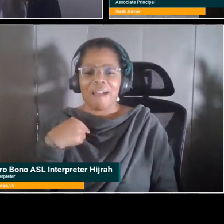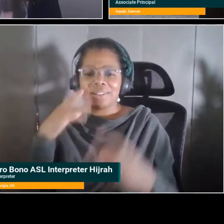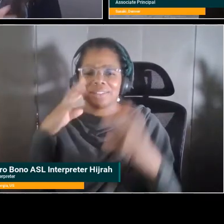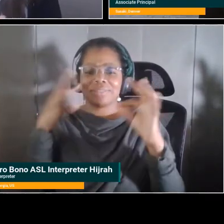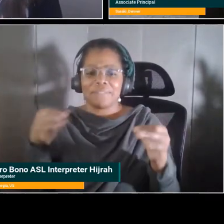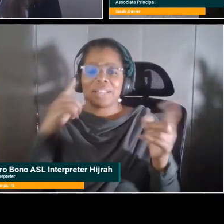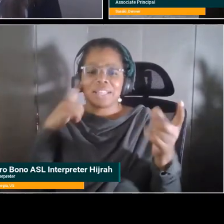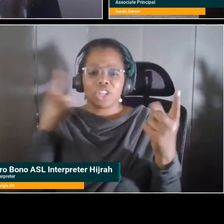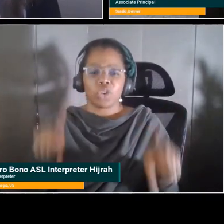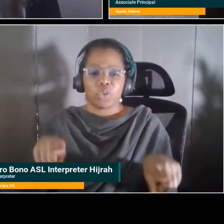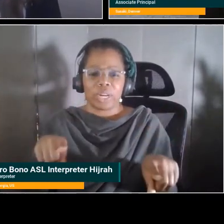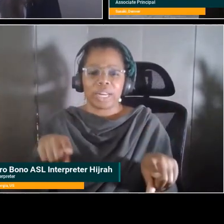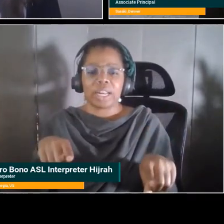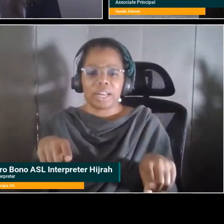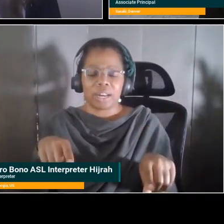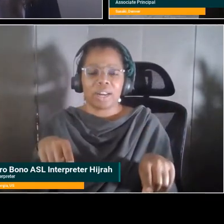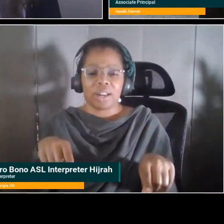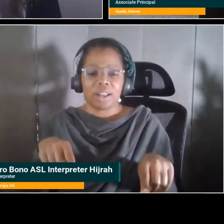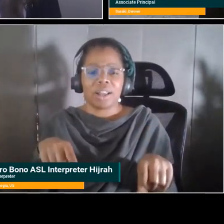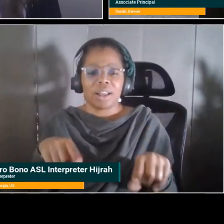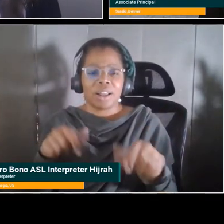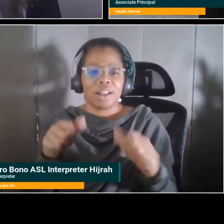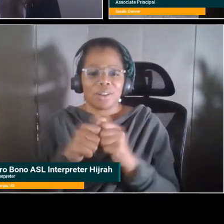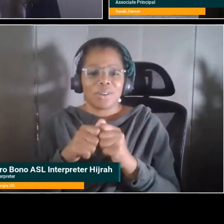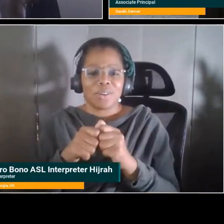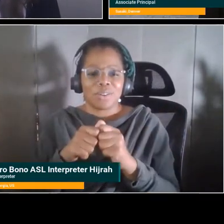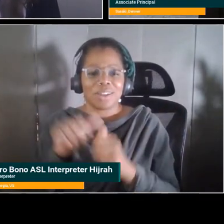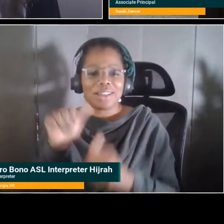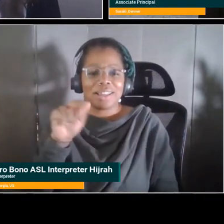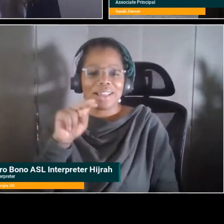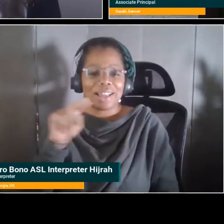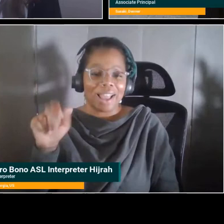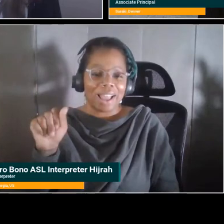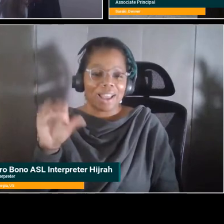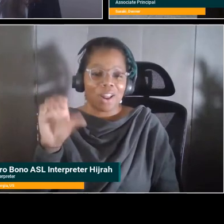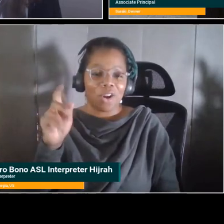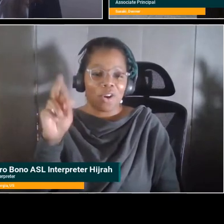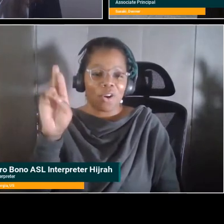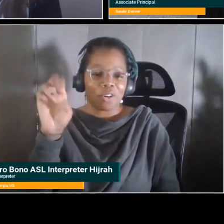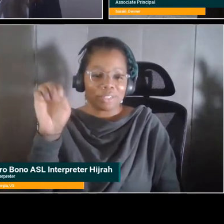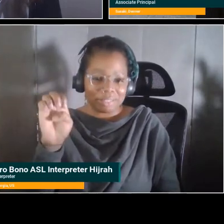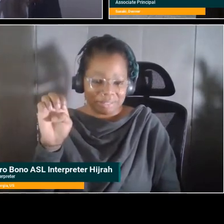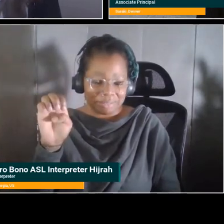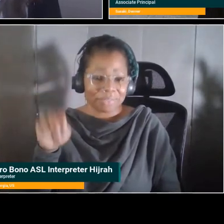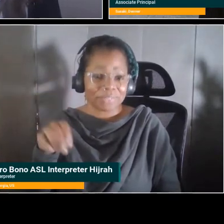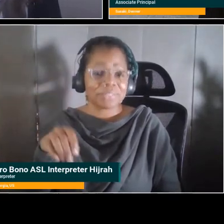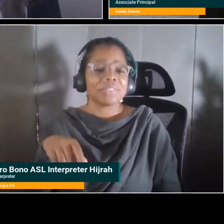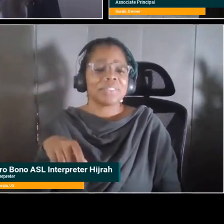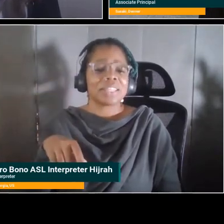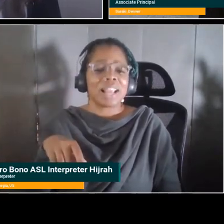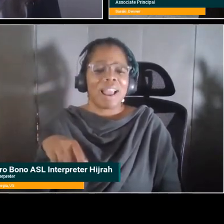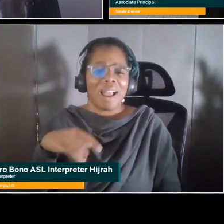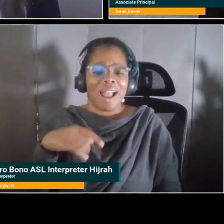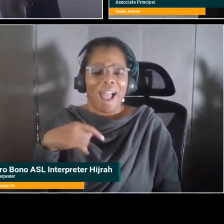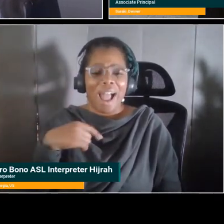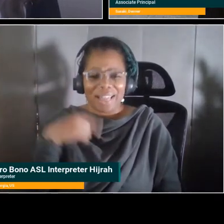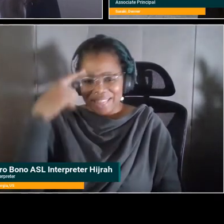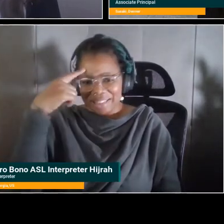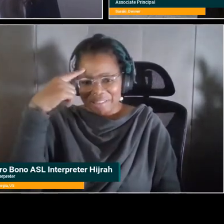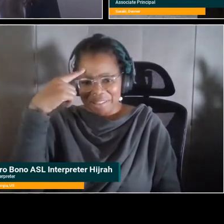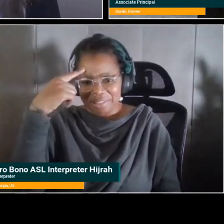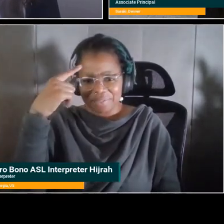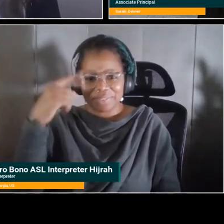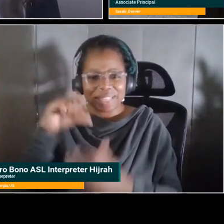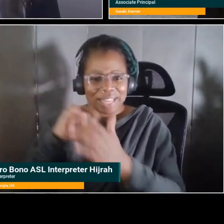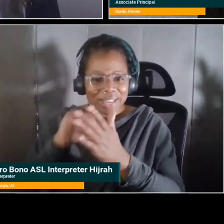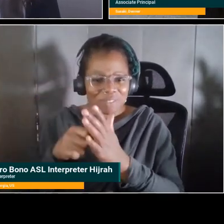agree with all that Anna Cawrse is talking about here. And I think